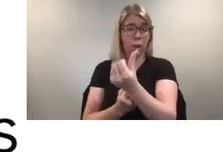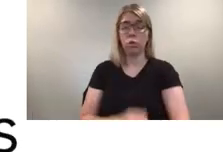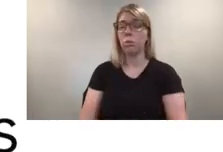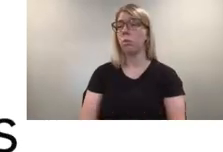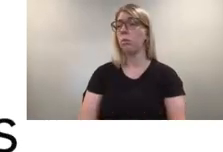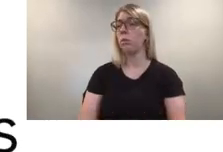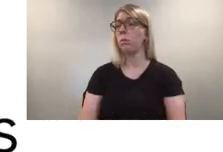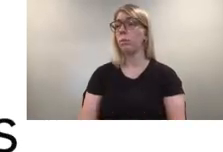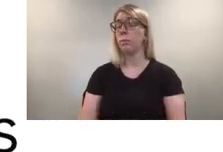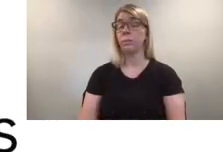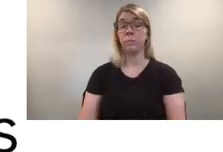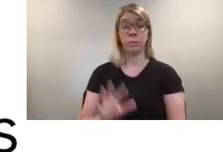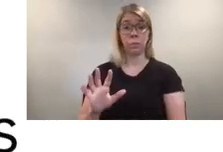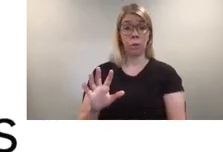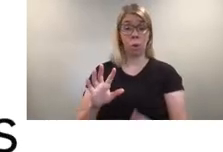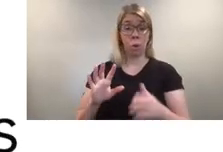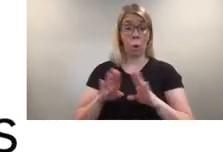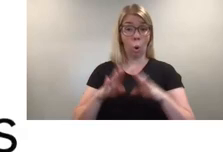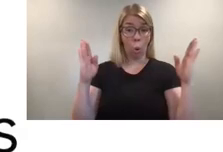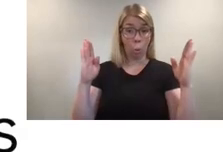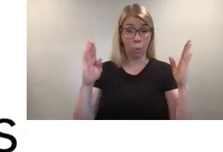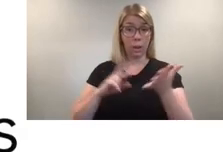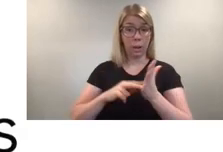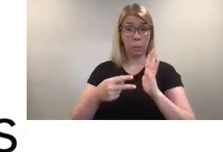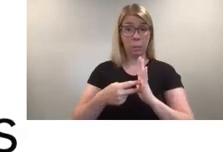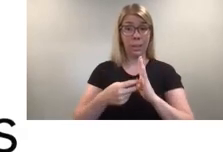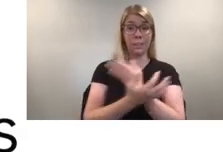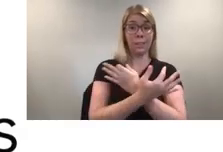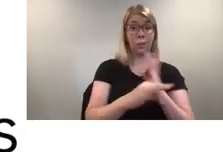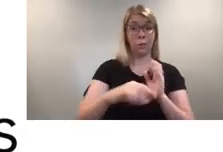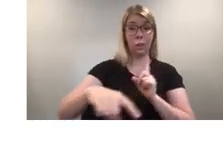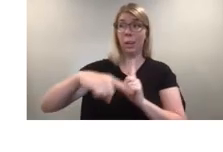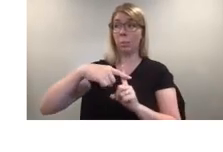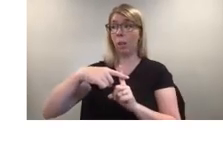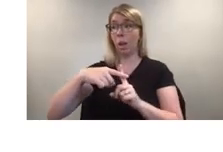So we are defining open as free plus these permissions.